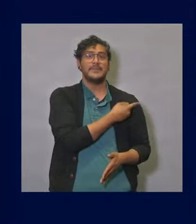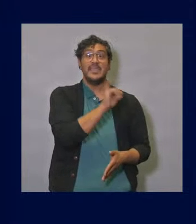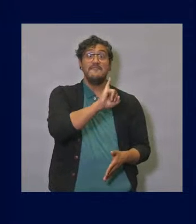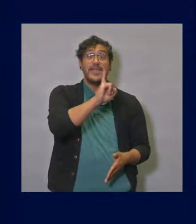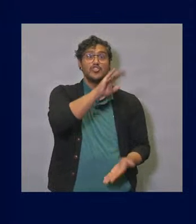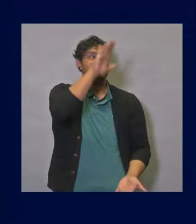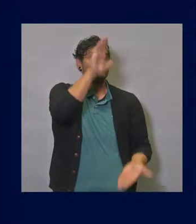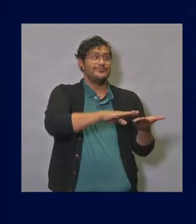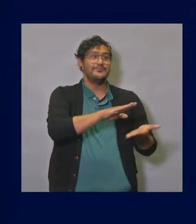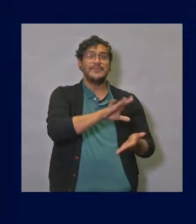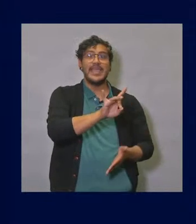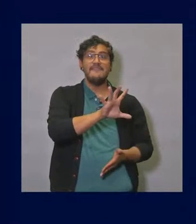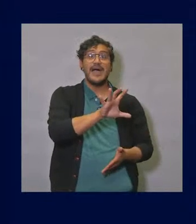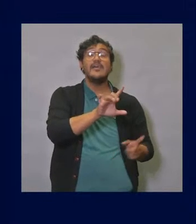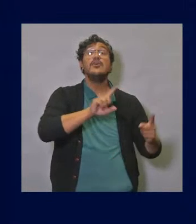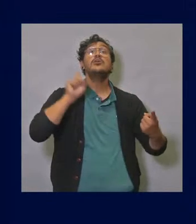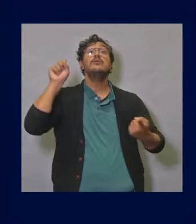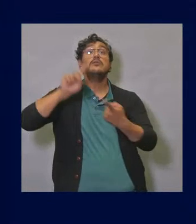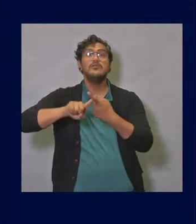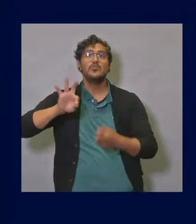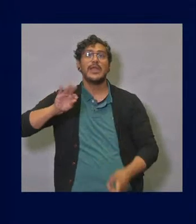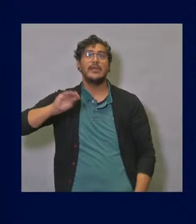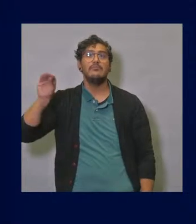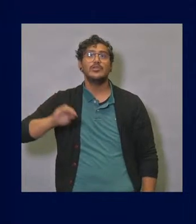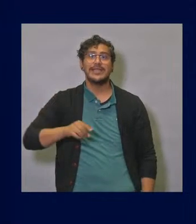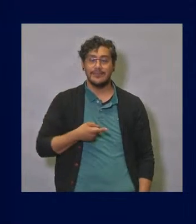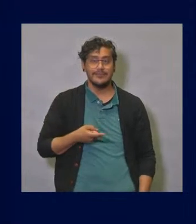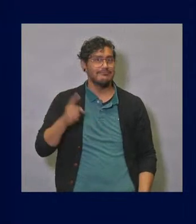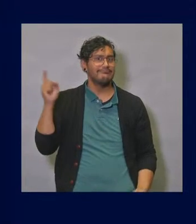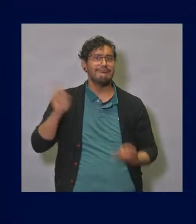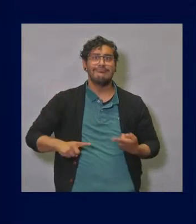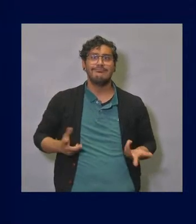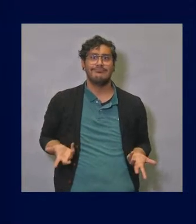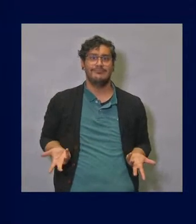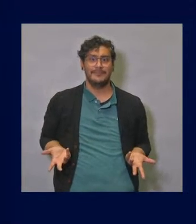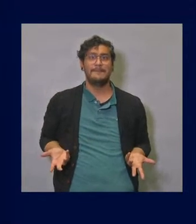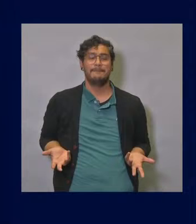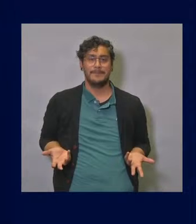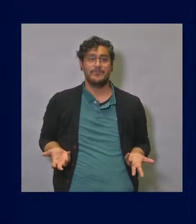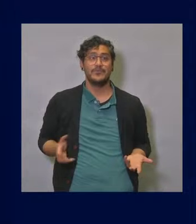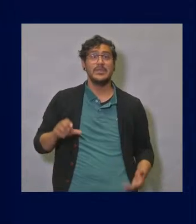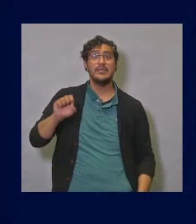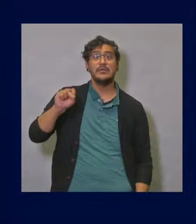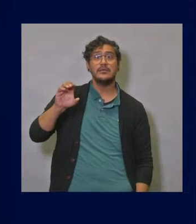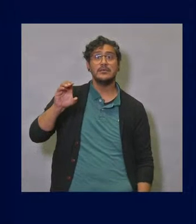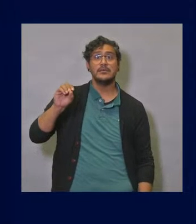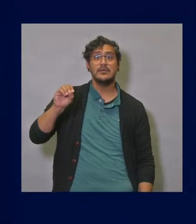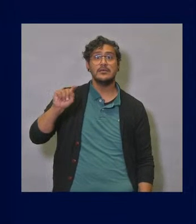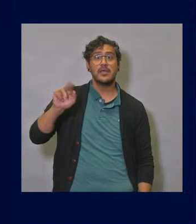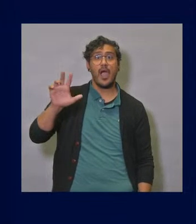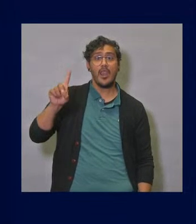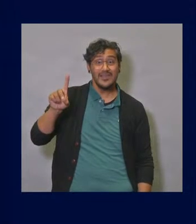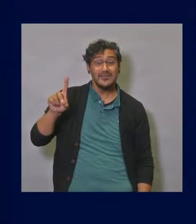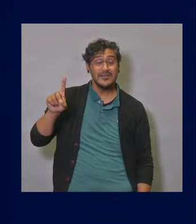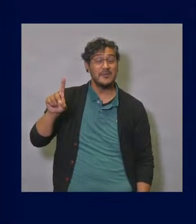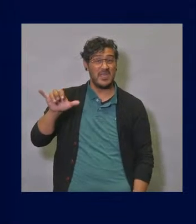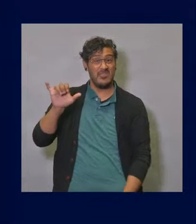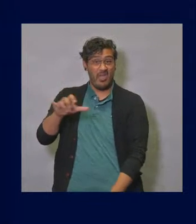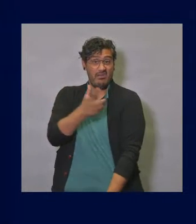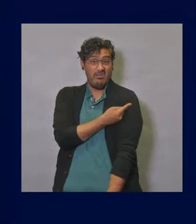85 to 90% in this very high-risk population. In Scotland, the vaccine reduced